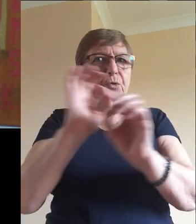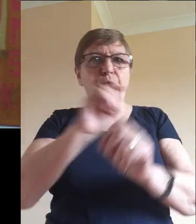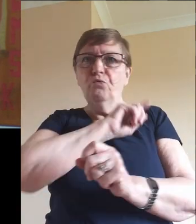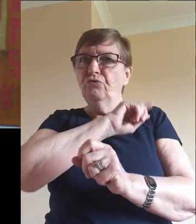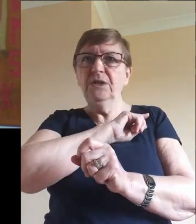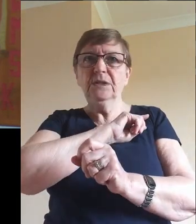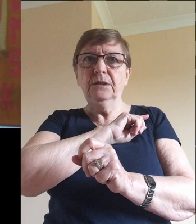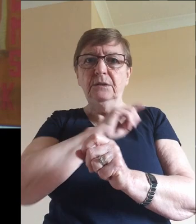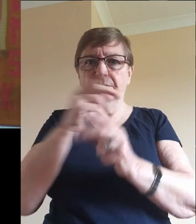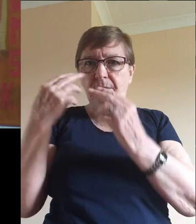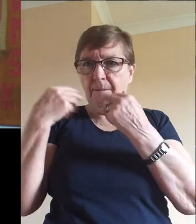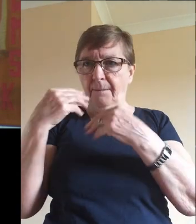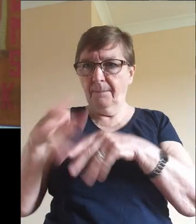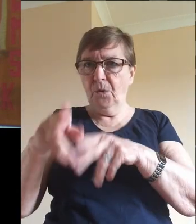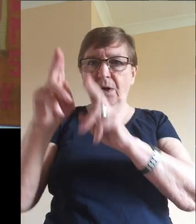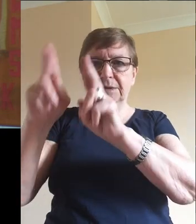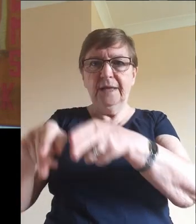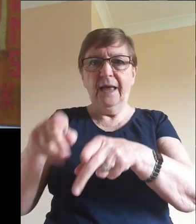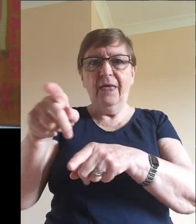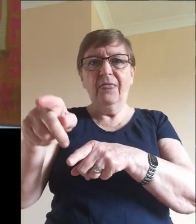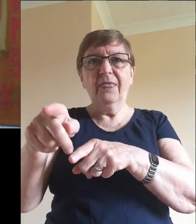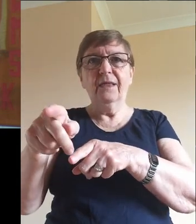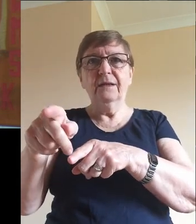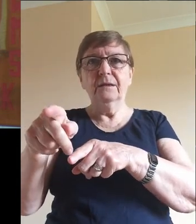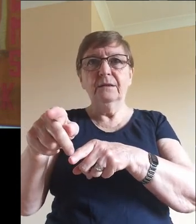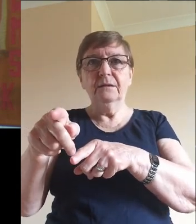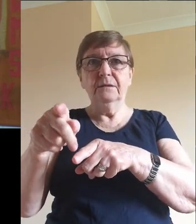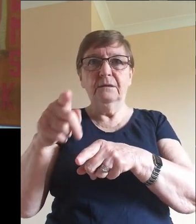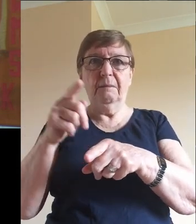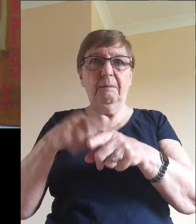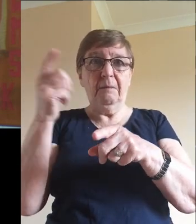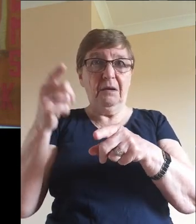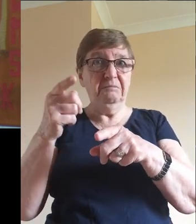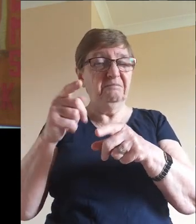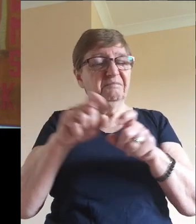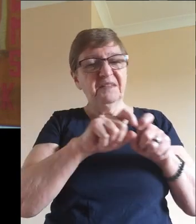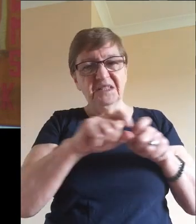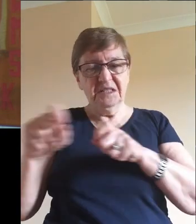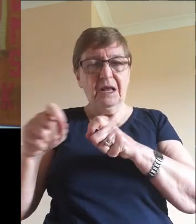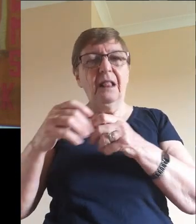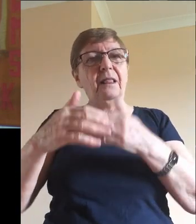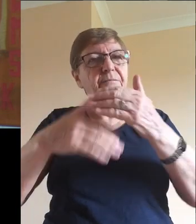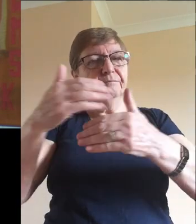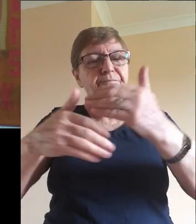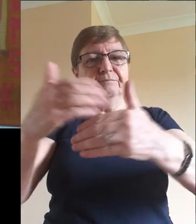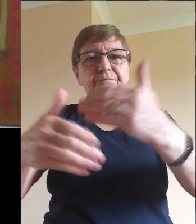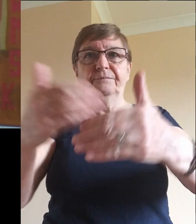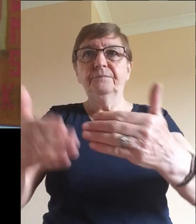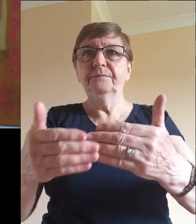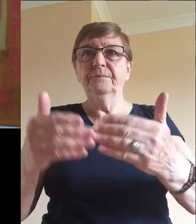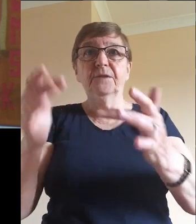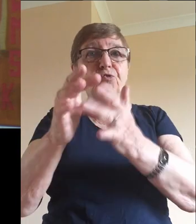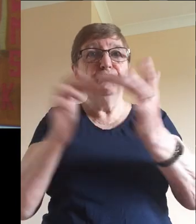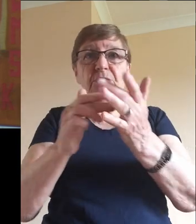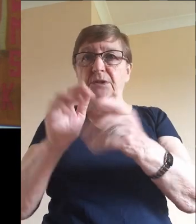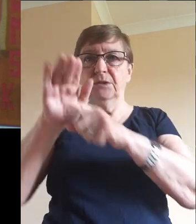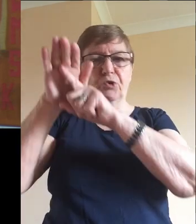death. And yet the whole shoddy business went ahead. Jesus was